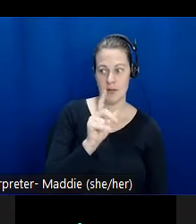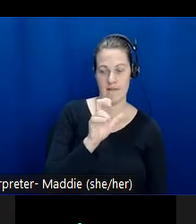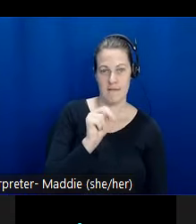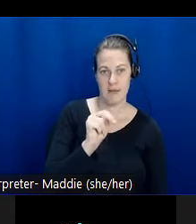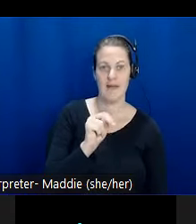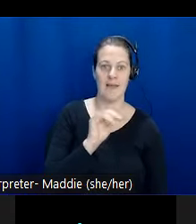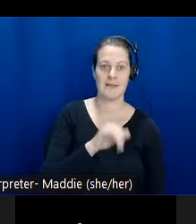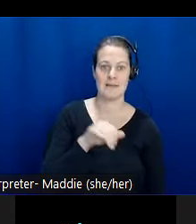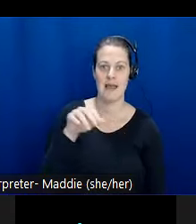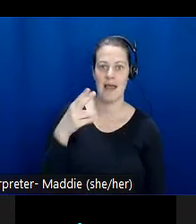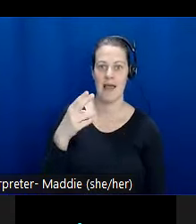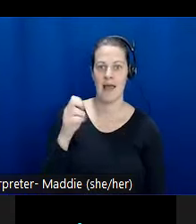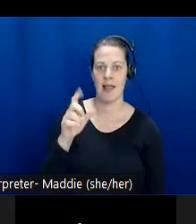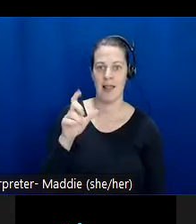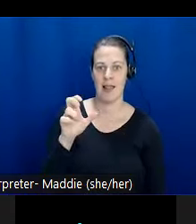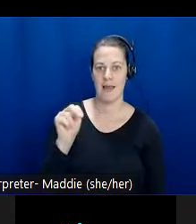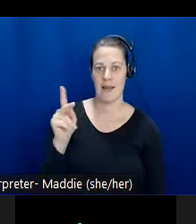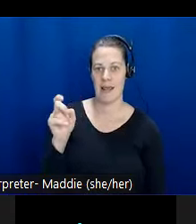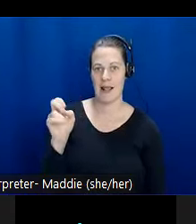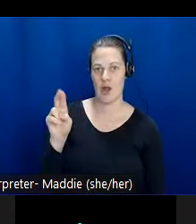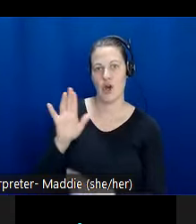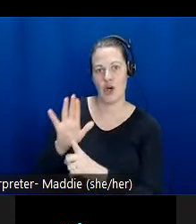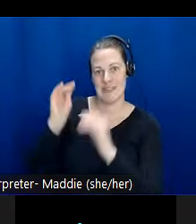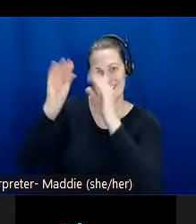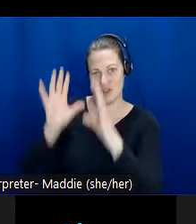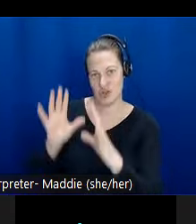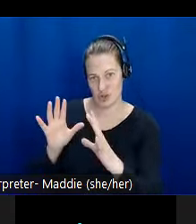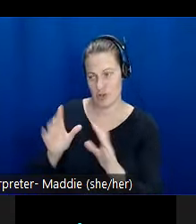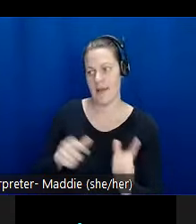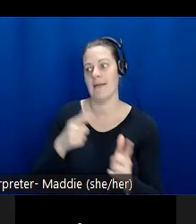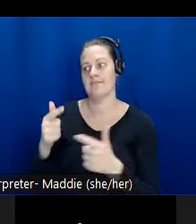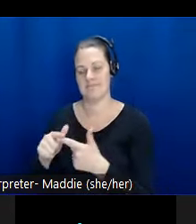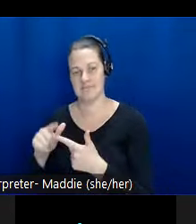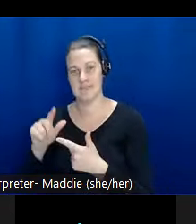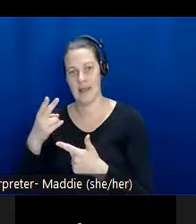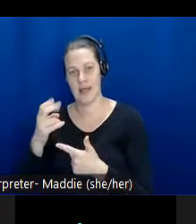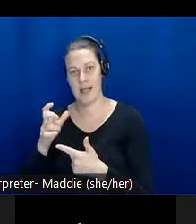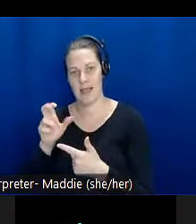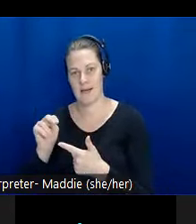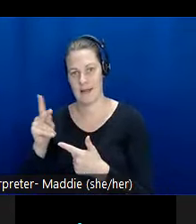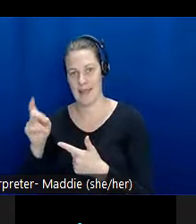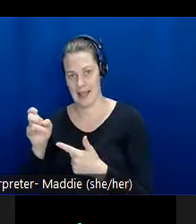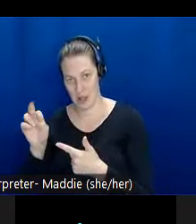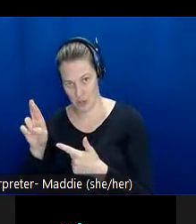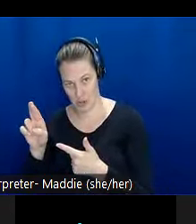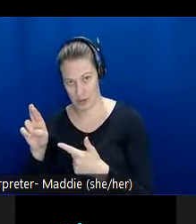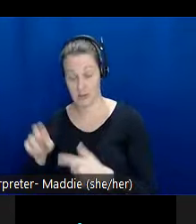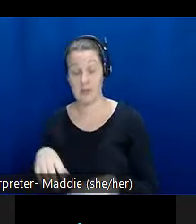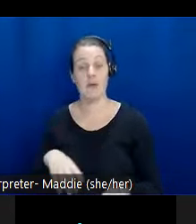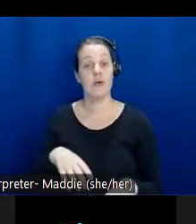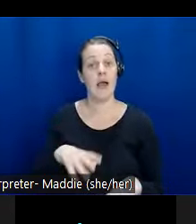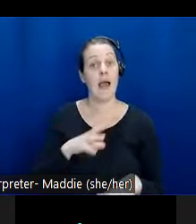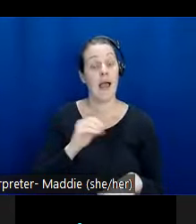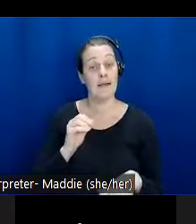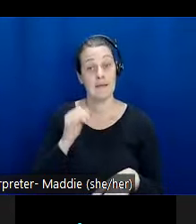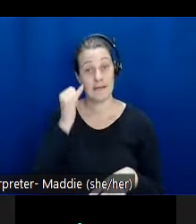teacher, and then Helen Keller as well. And if you're someone like me, I highly recommend reading their